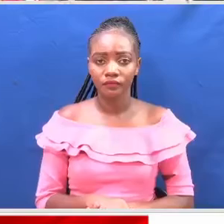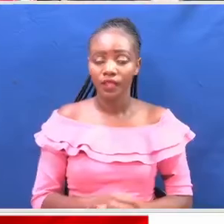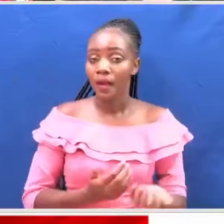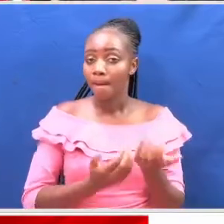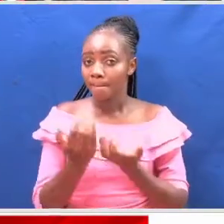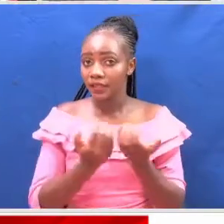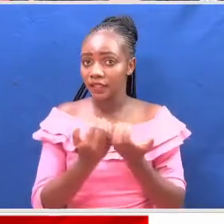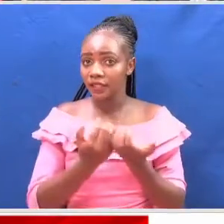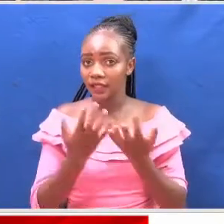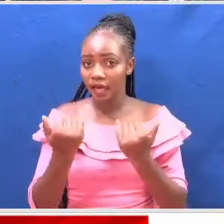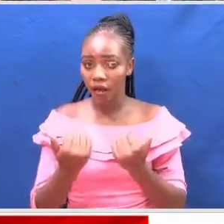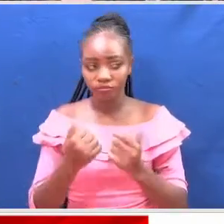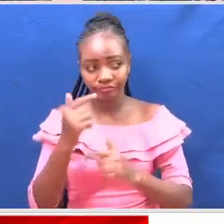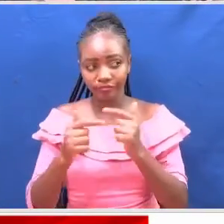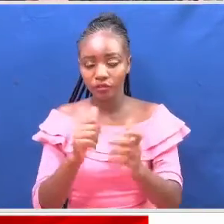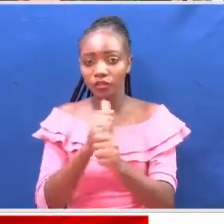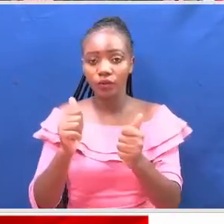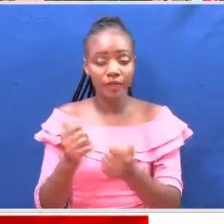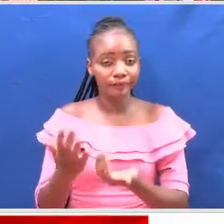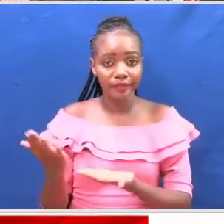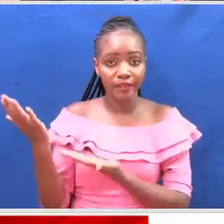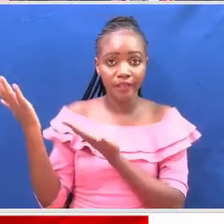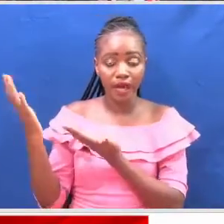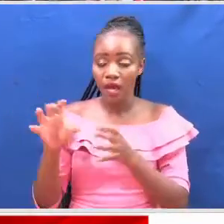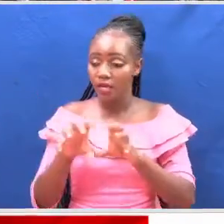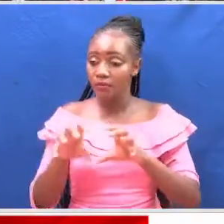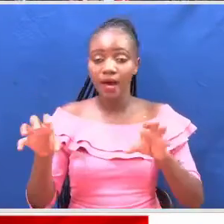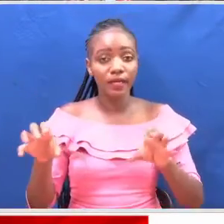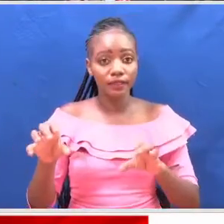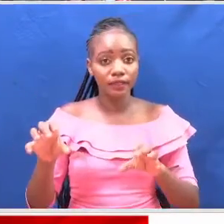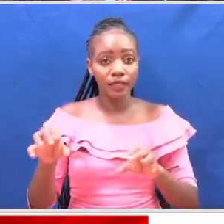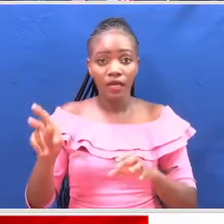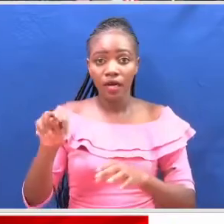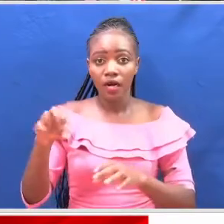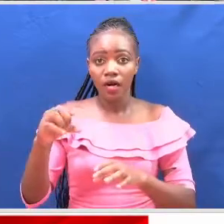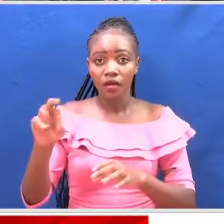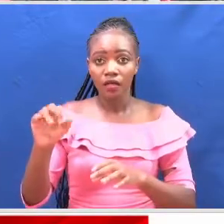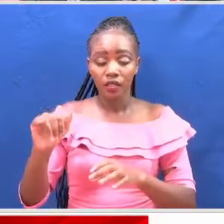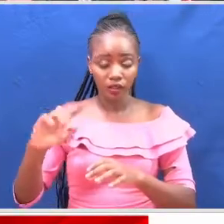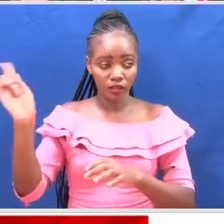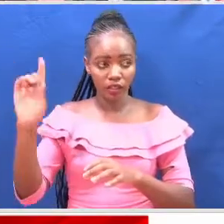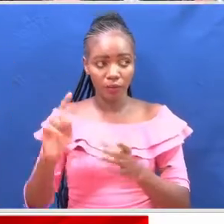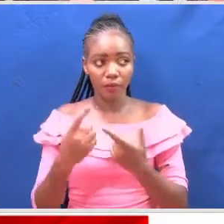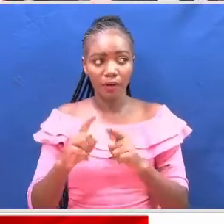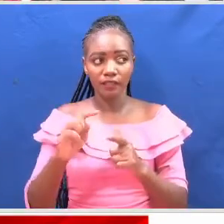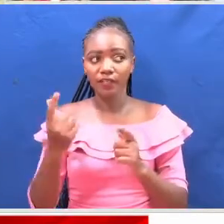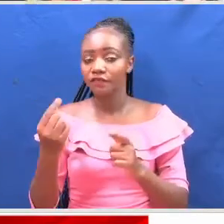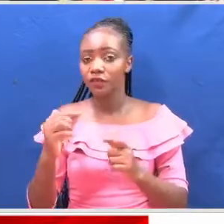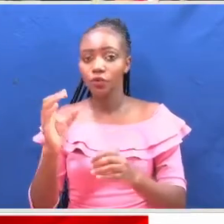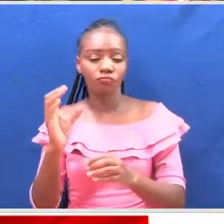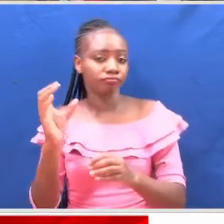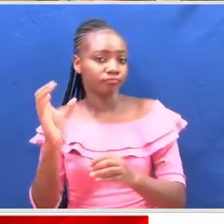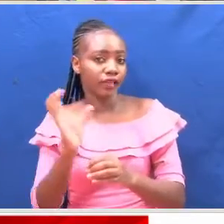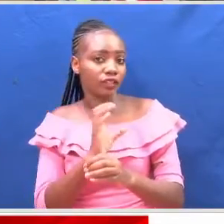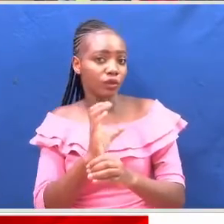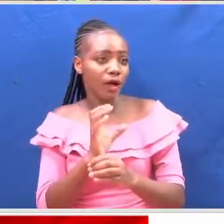Business seems to be booming here at the Fig Tree Market in Ngara, Nairobi, although with few customers trolling the market as they window